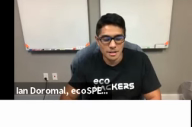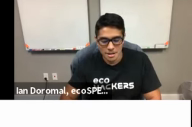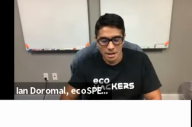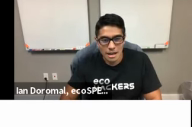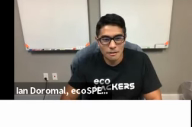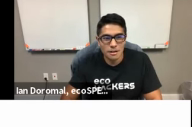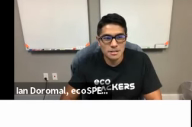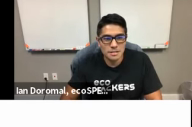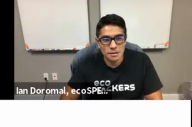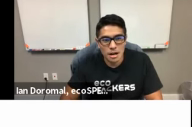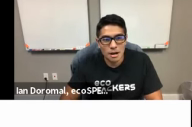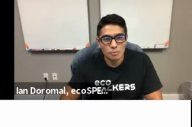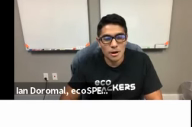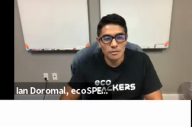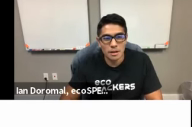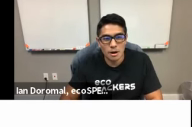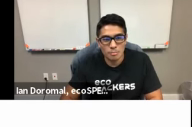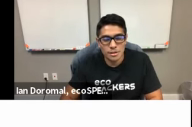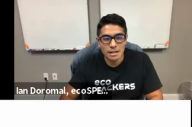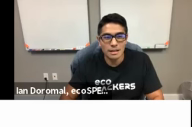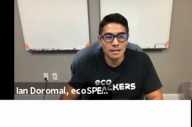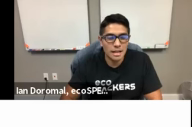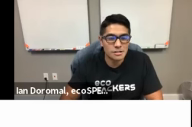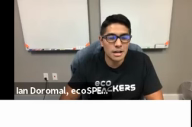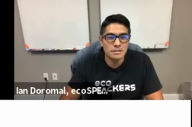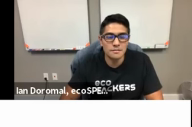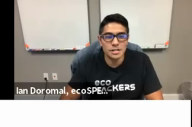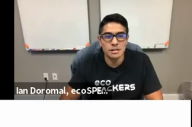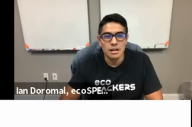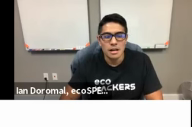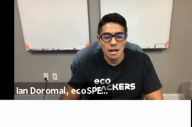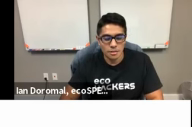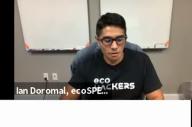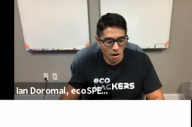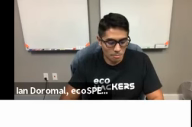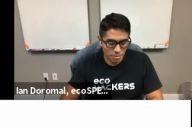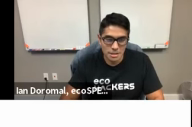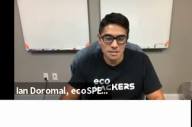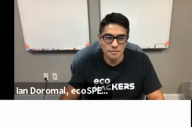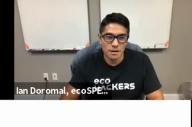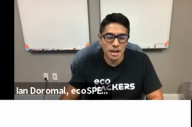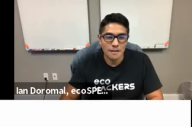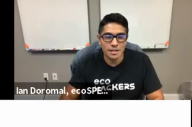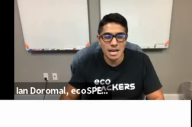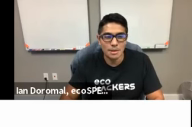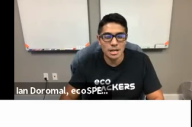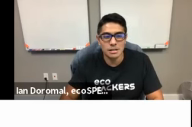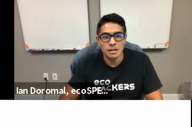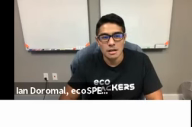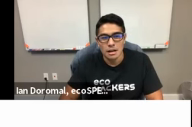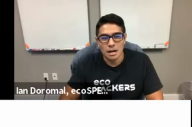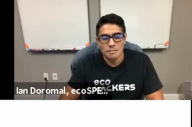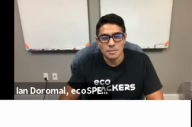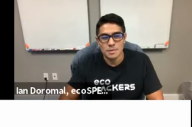of areas where they are protecting nature and conservation. And there are places of there that have